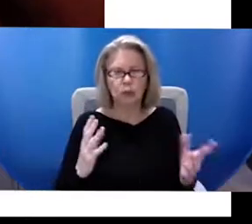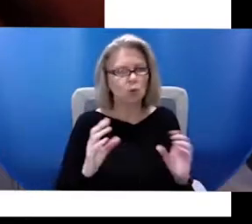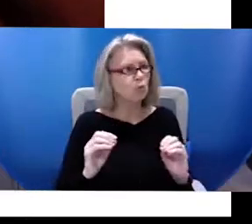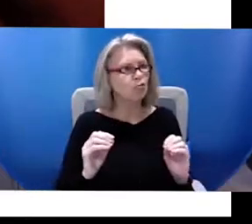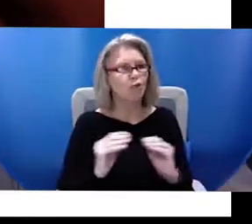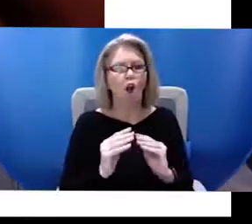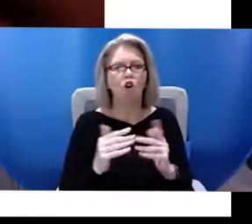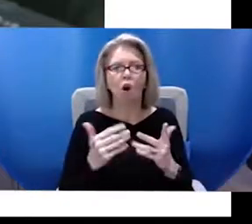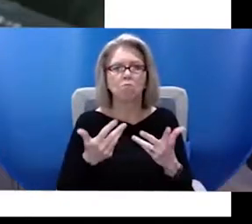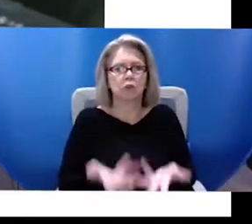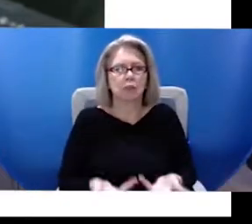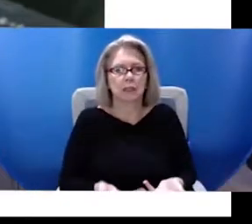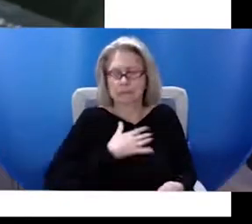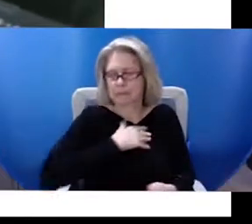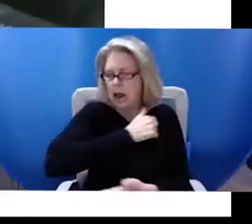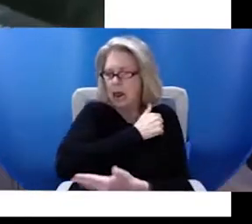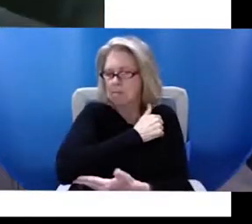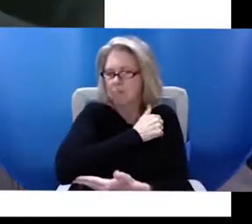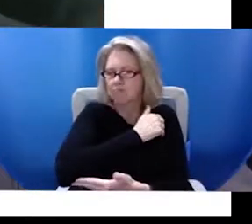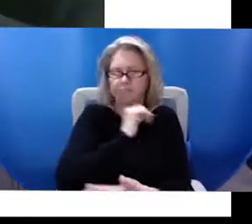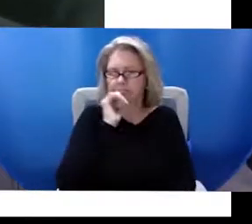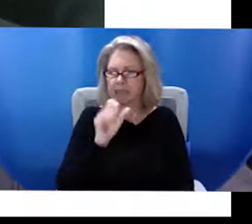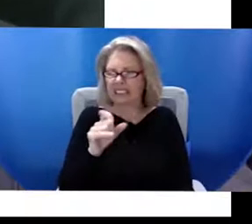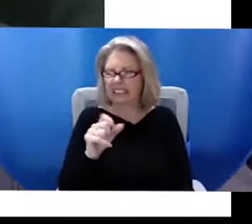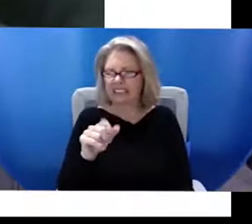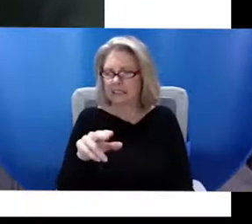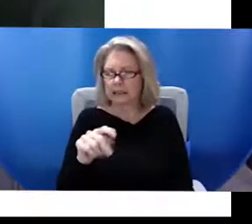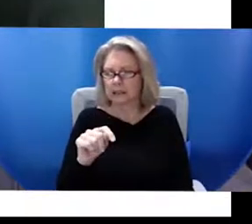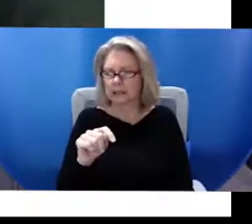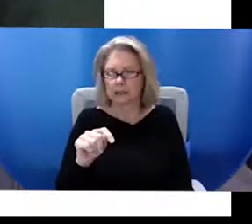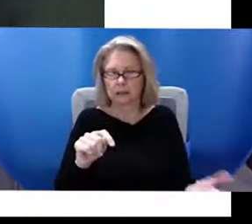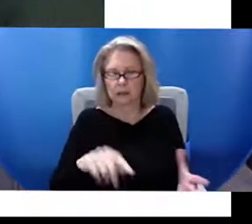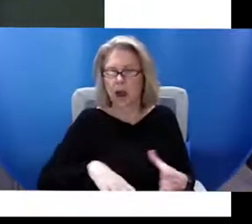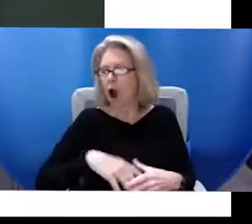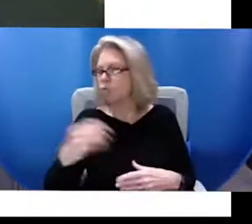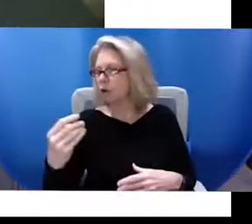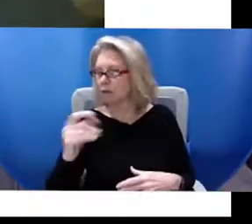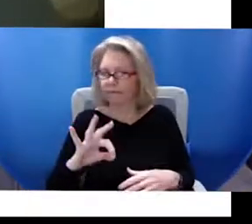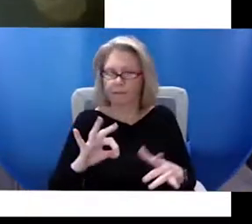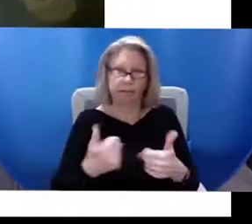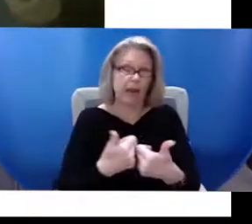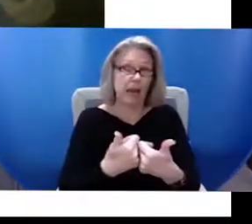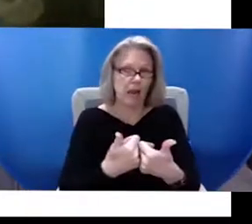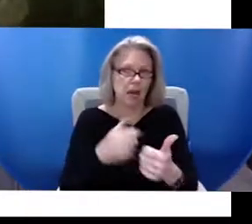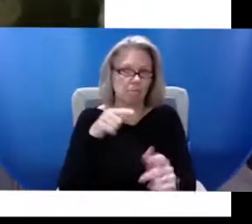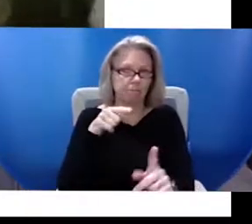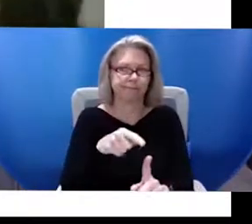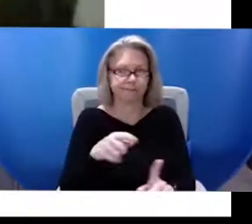dropped phone call, no longer present. My elbow is non-existent like the rest of the game.